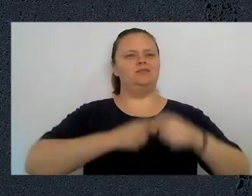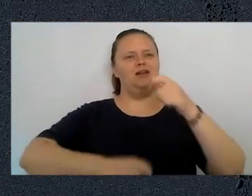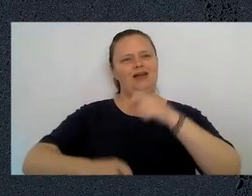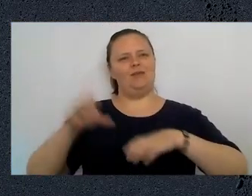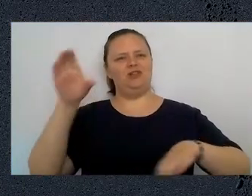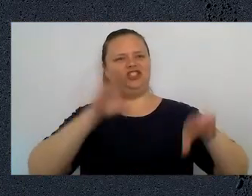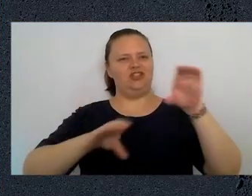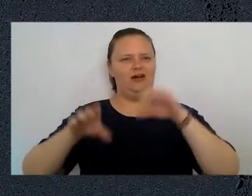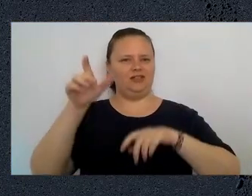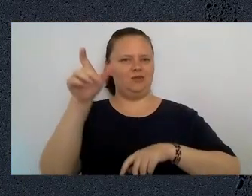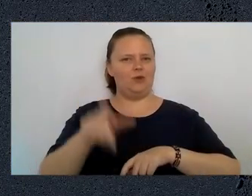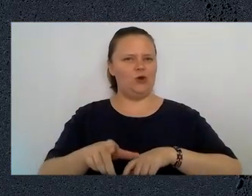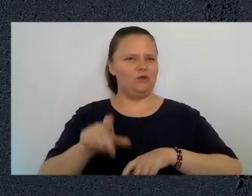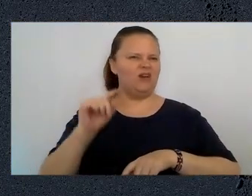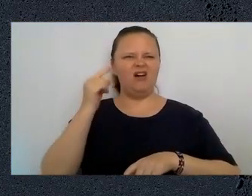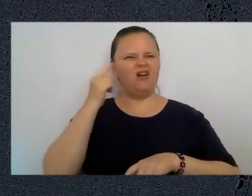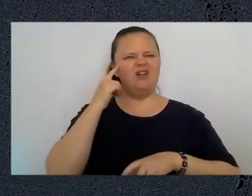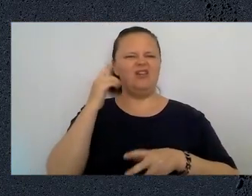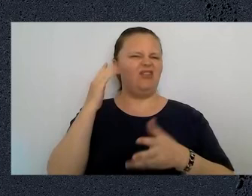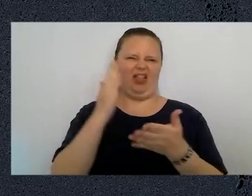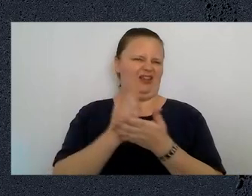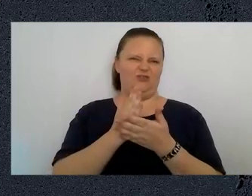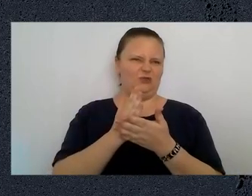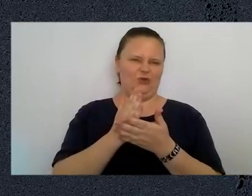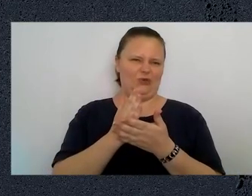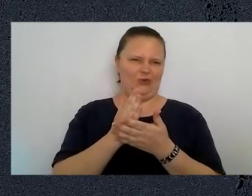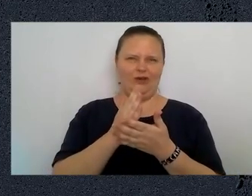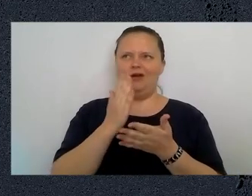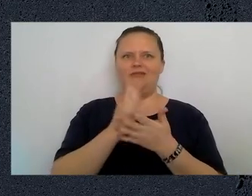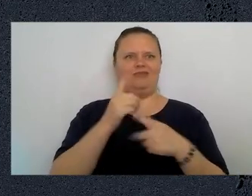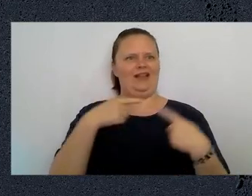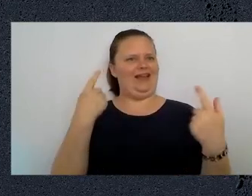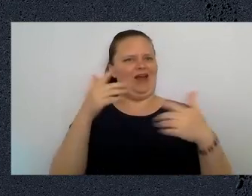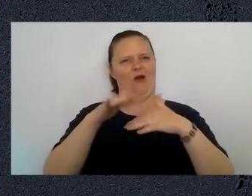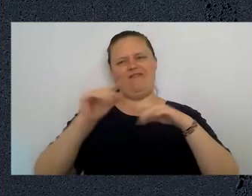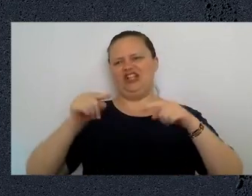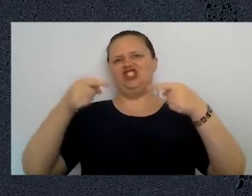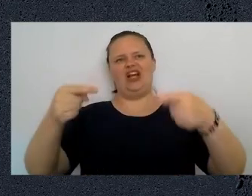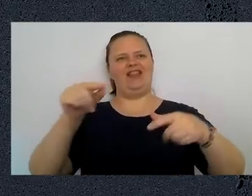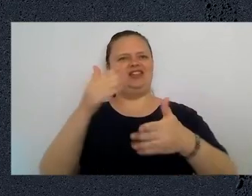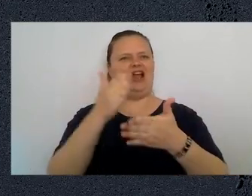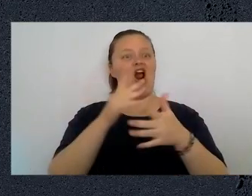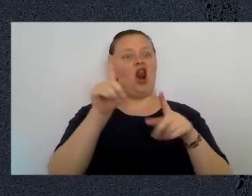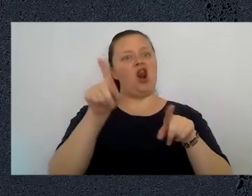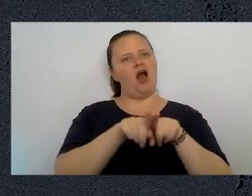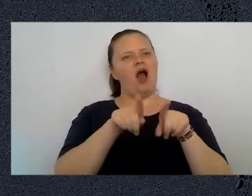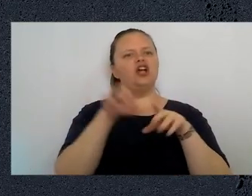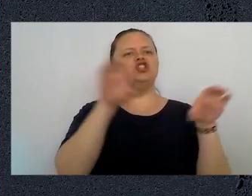true anymore. That's not true. We're all about challenging that reality, that science literacy, like learning about